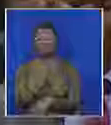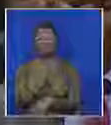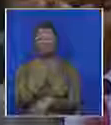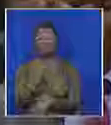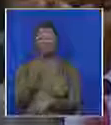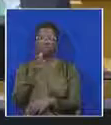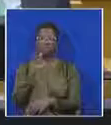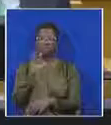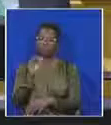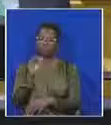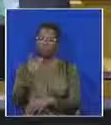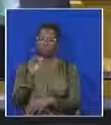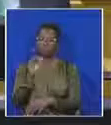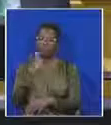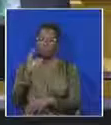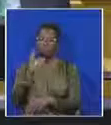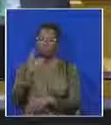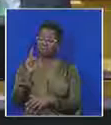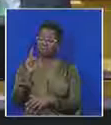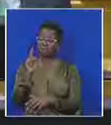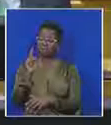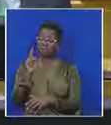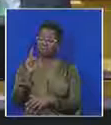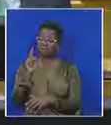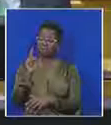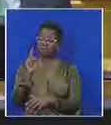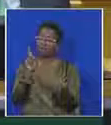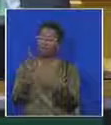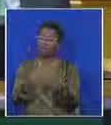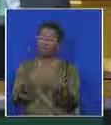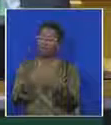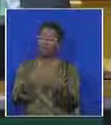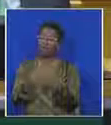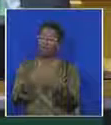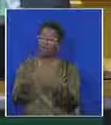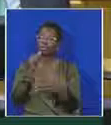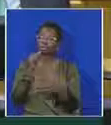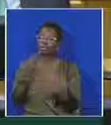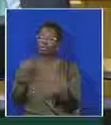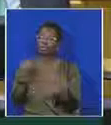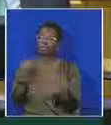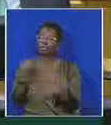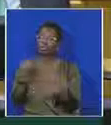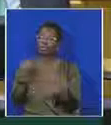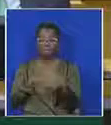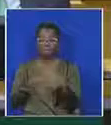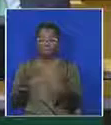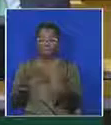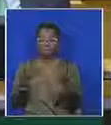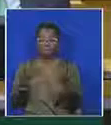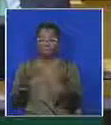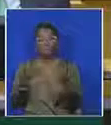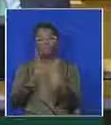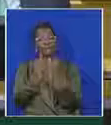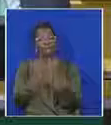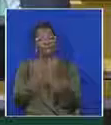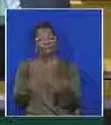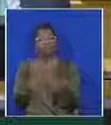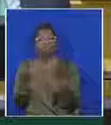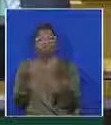interesting question myself. What did he do when the apartheid regime was slaughtering our